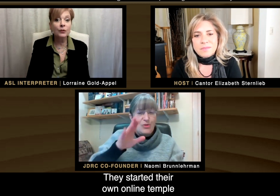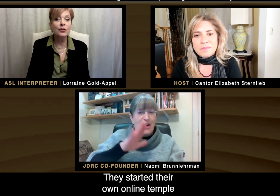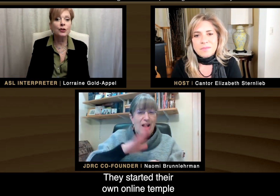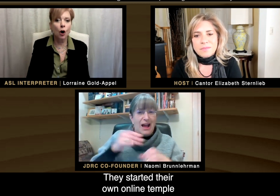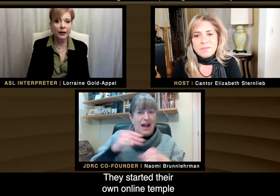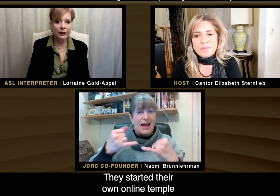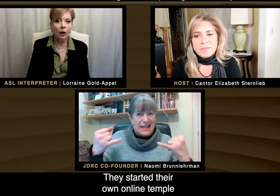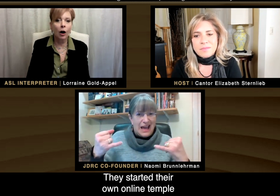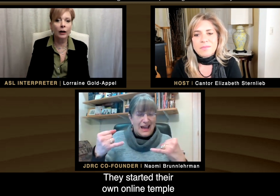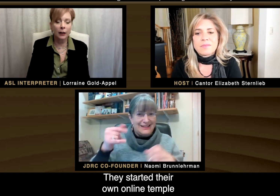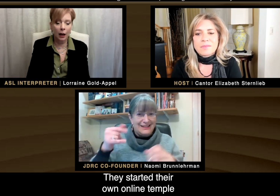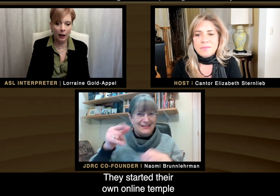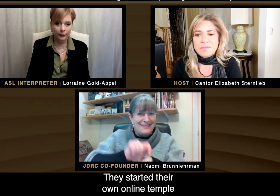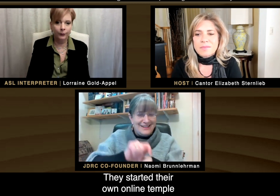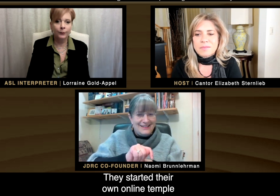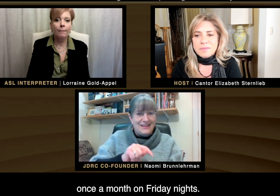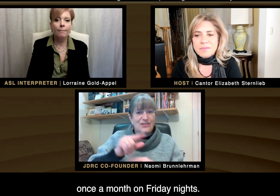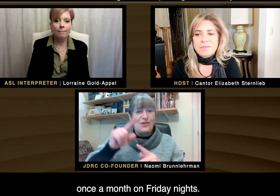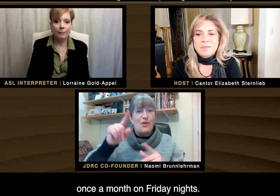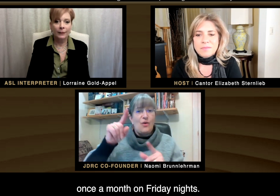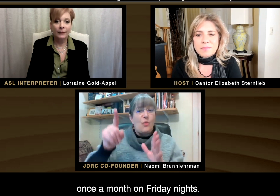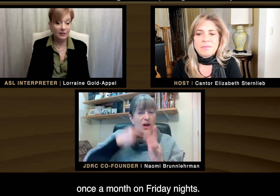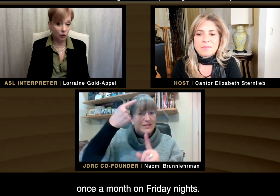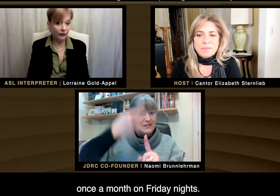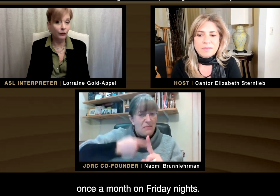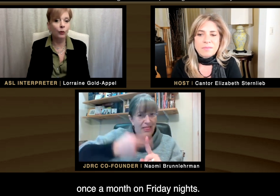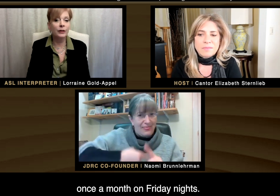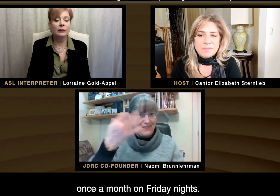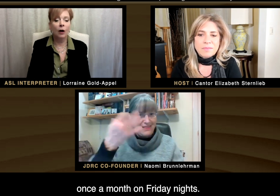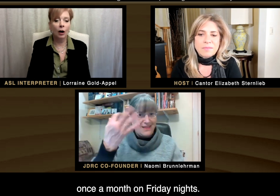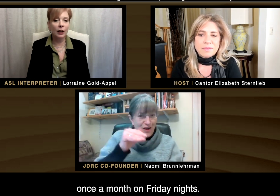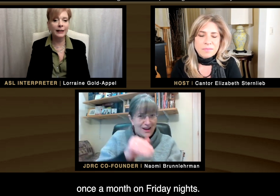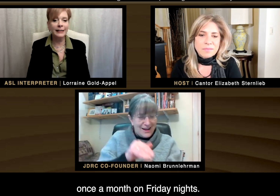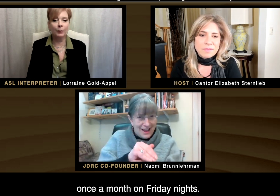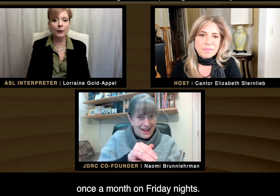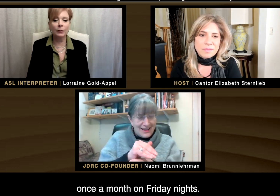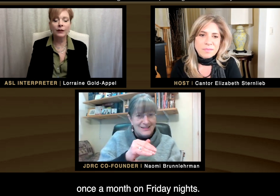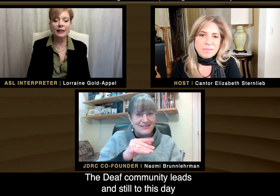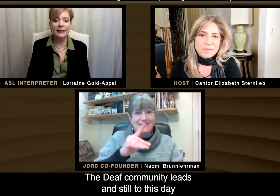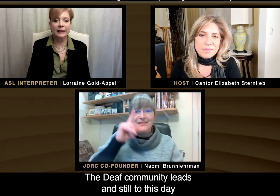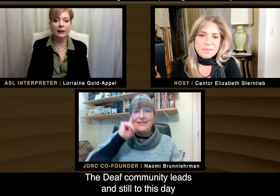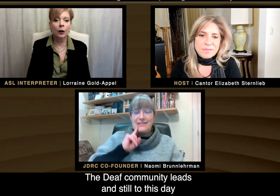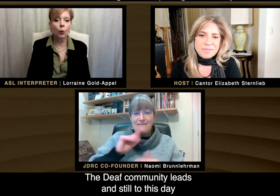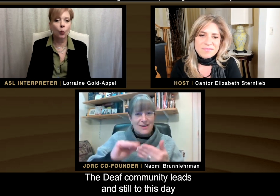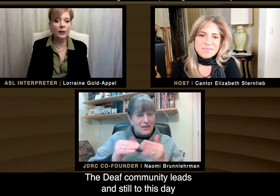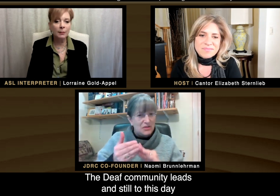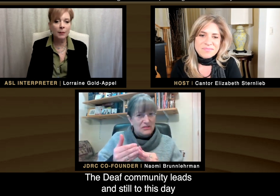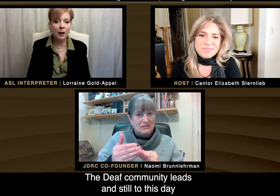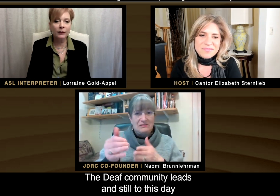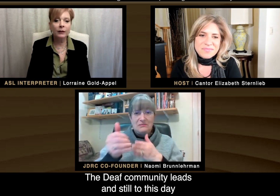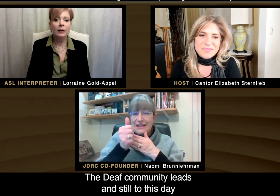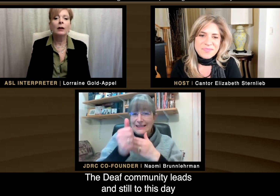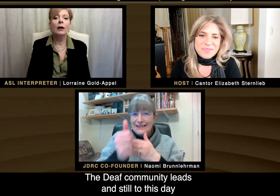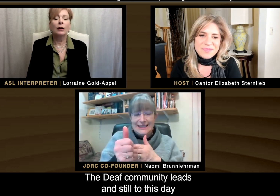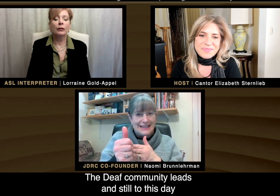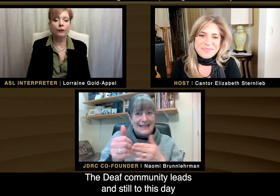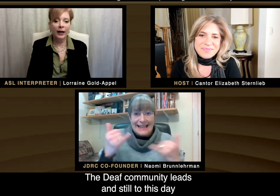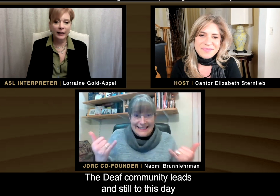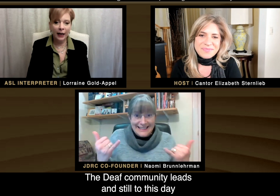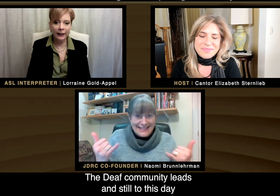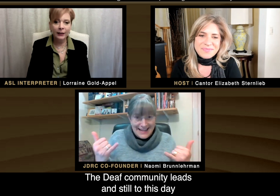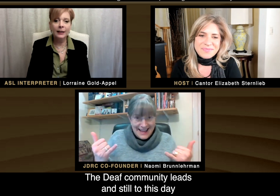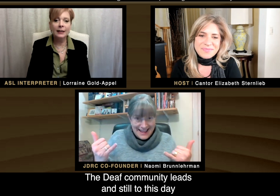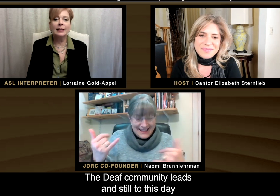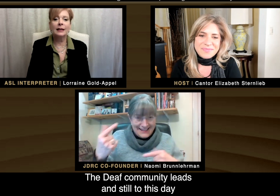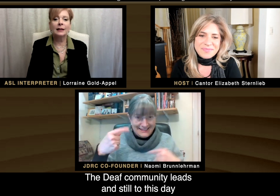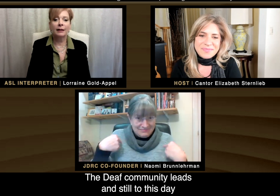Their temple started online. They started their own online temple. They did it once a month on a